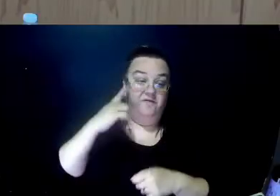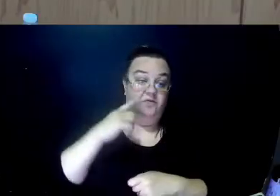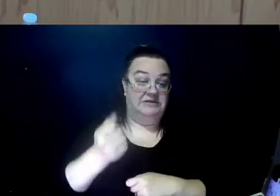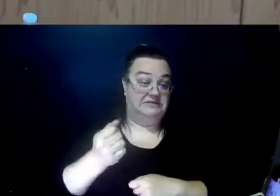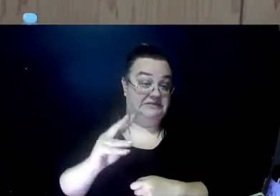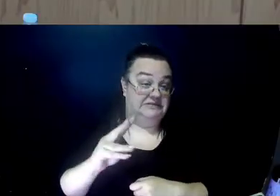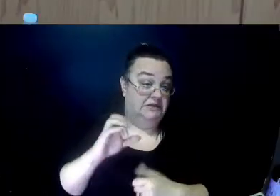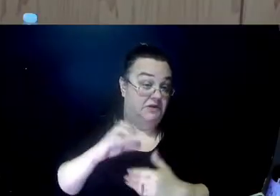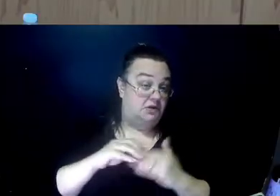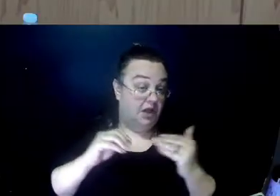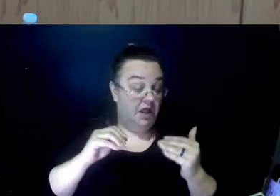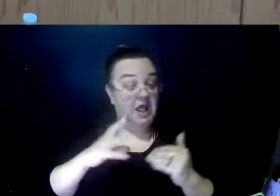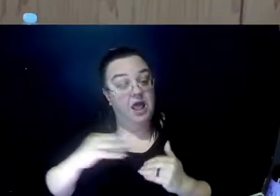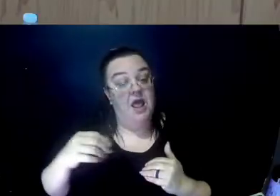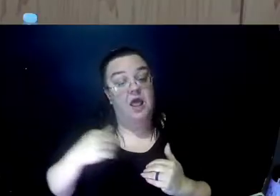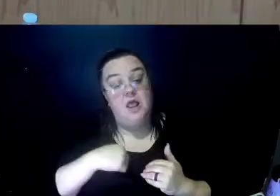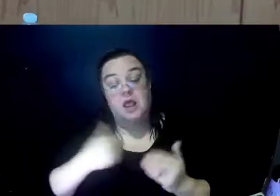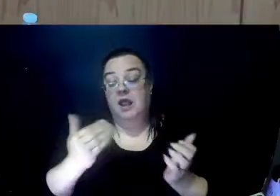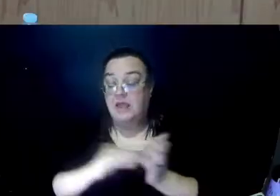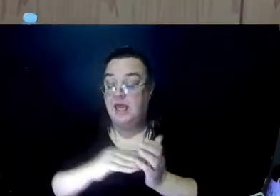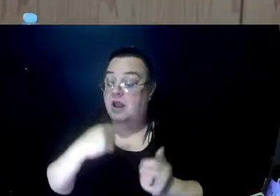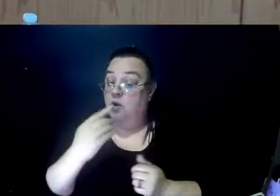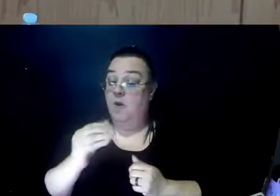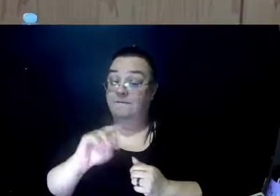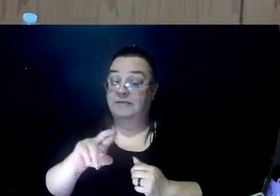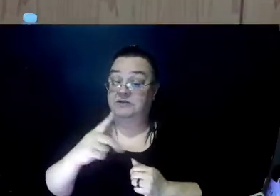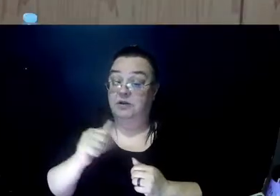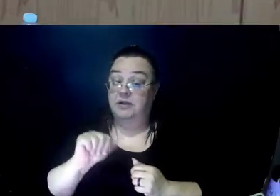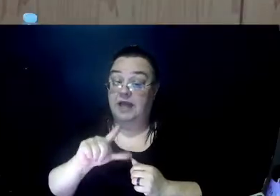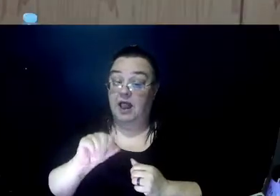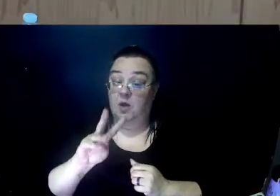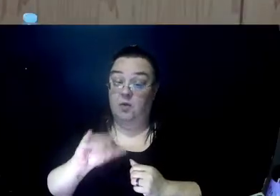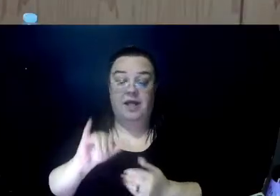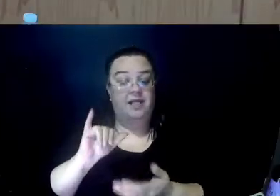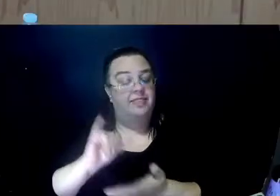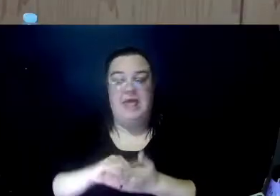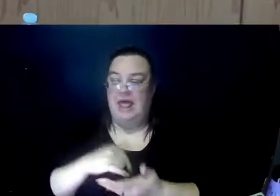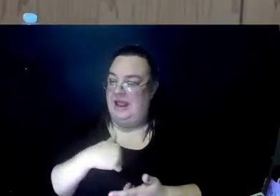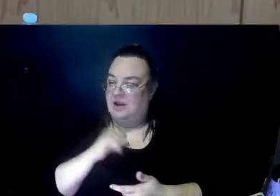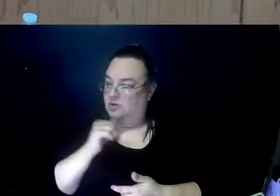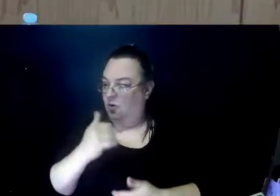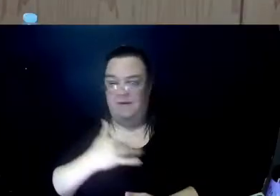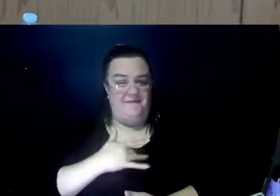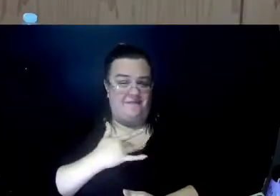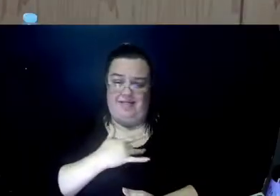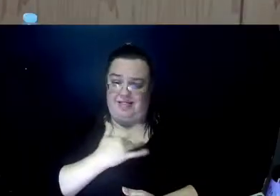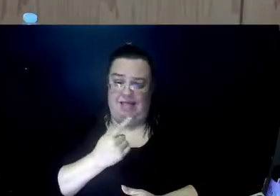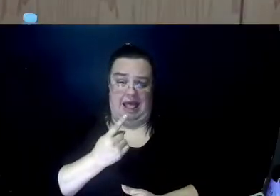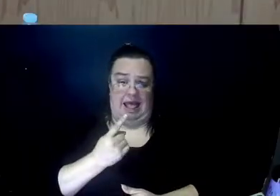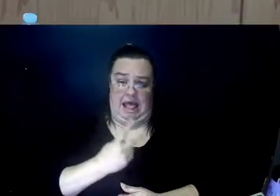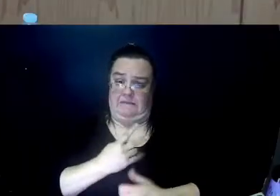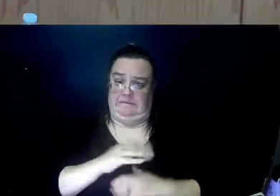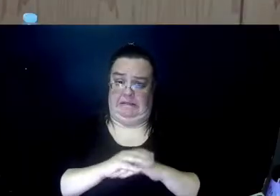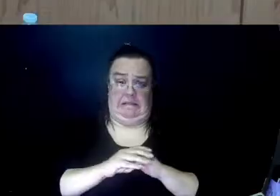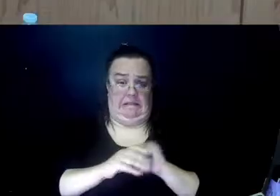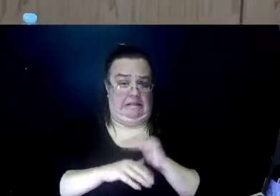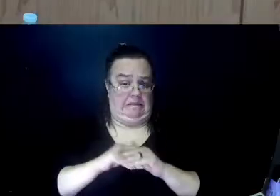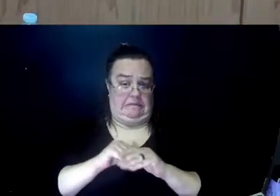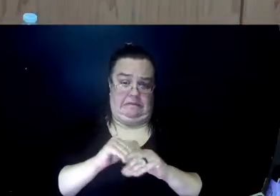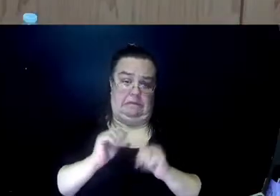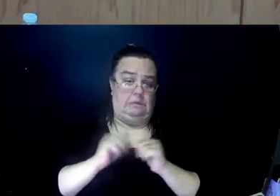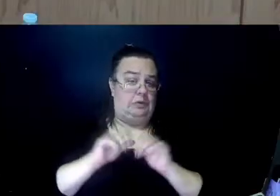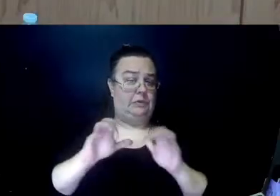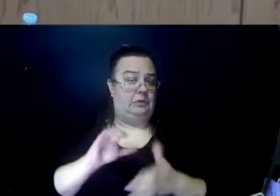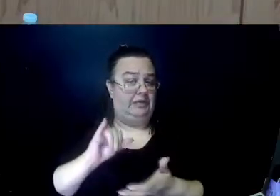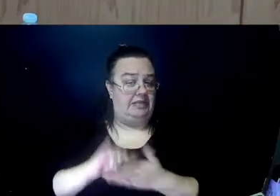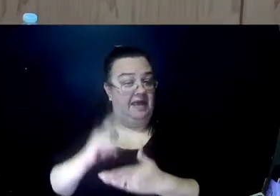$1,600. And I told Mr. Galloway that is not, I don't feel even halfway comfortable with doing that